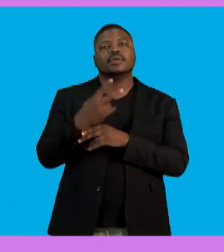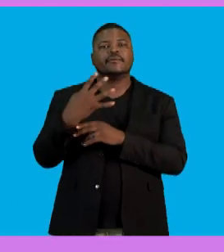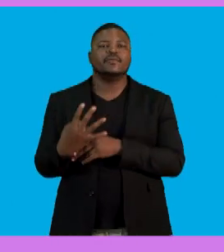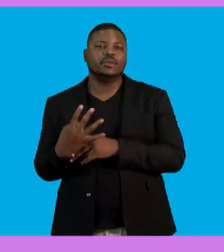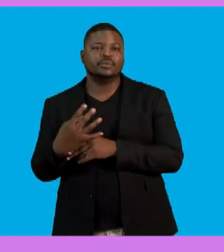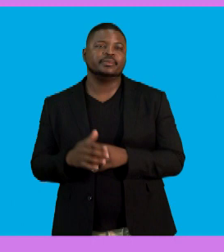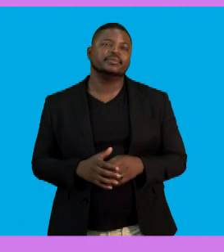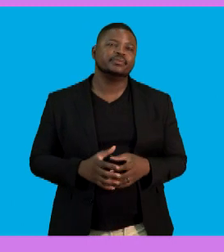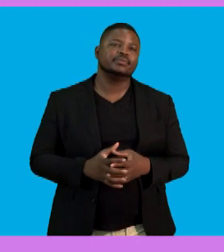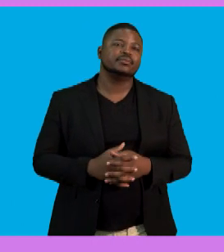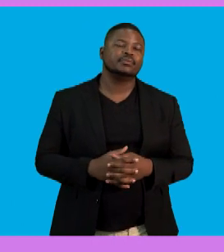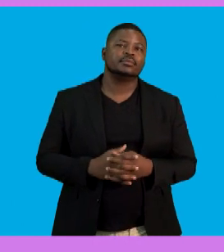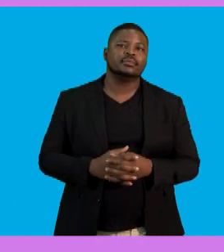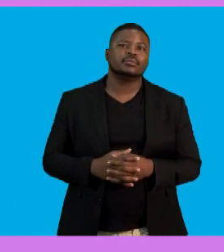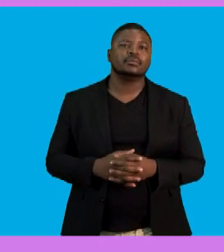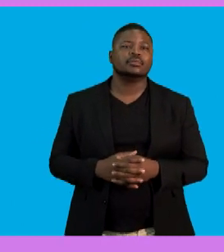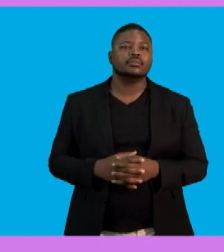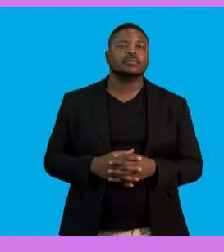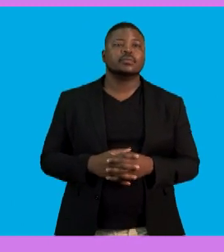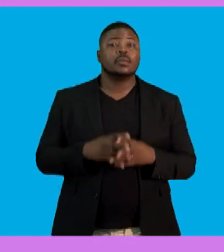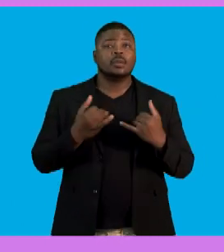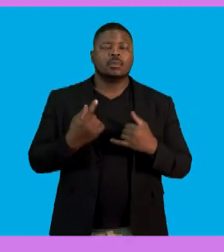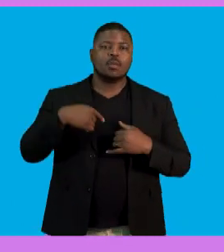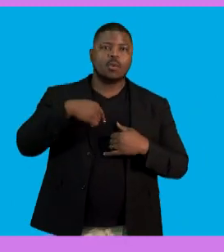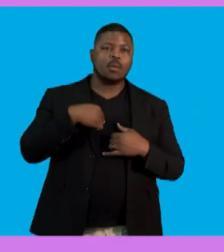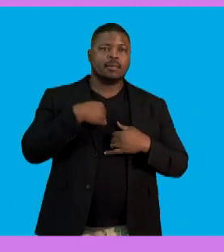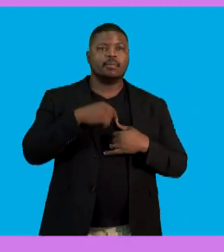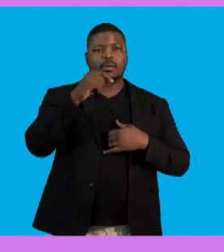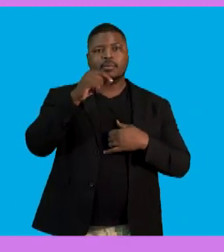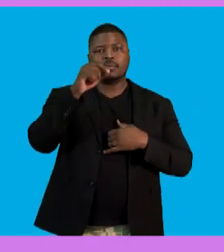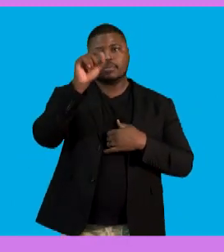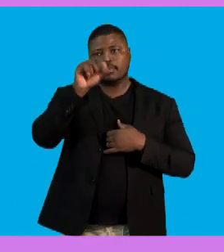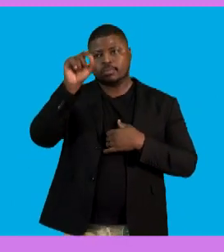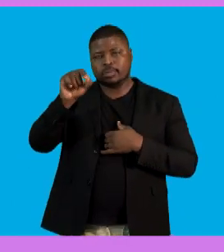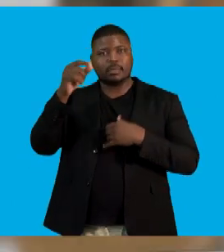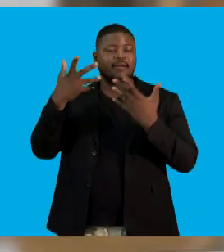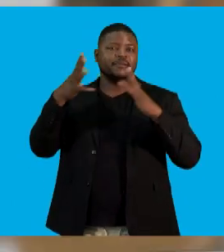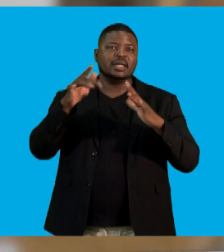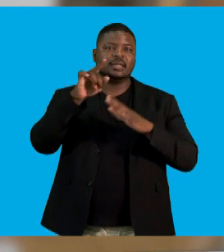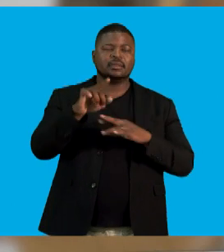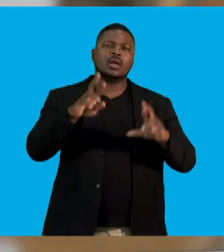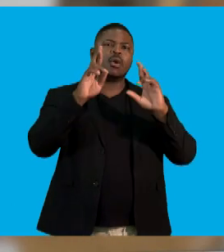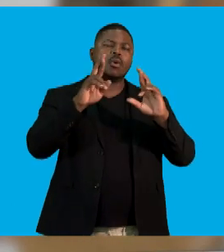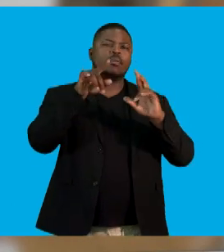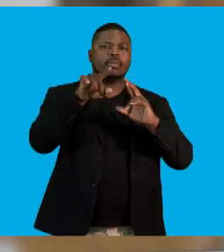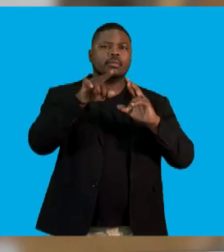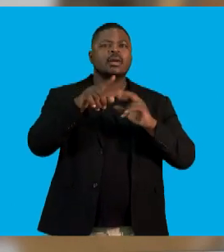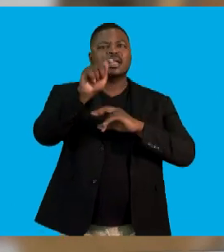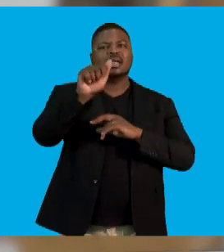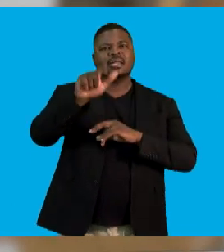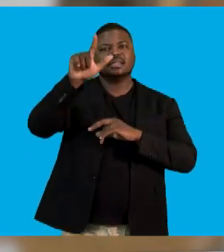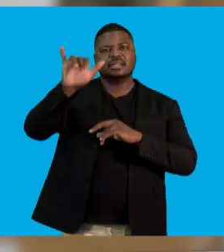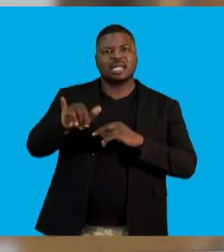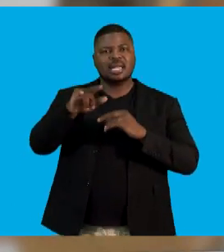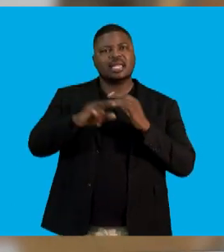the 24. There we go. And we've completed that tally table. All right, everyone. Hopefully,